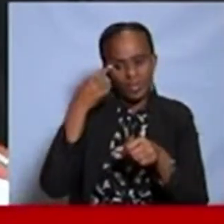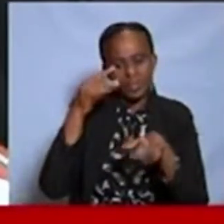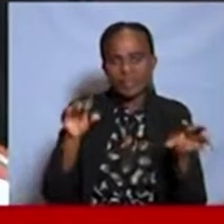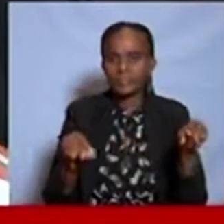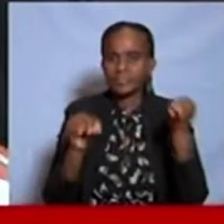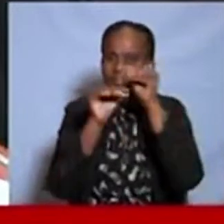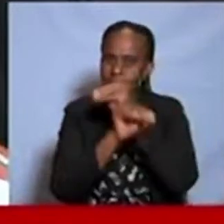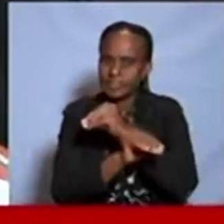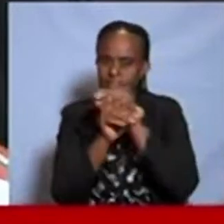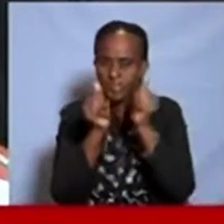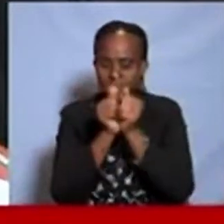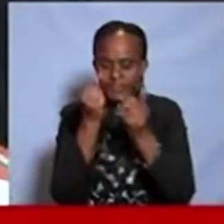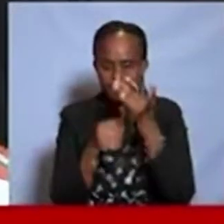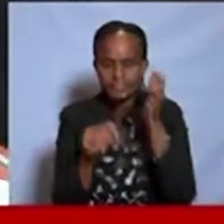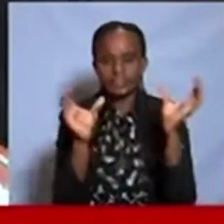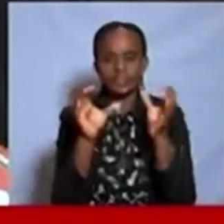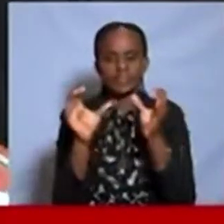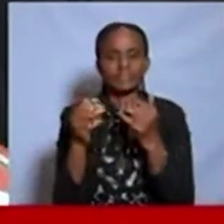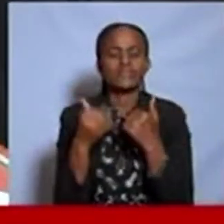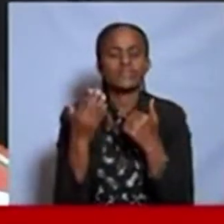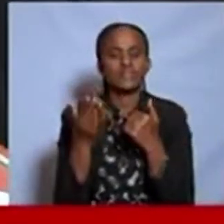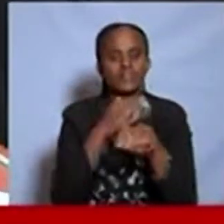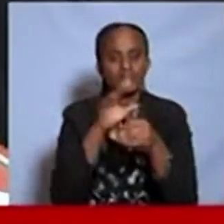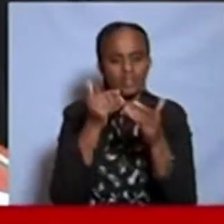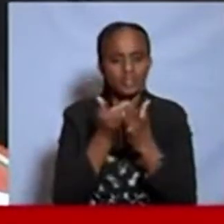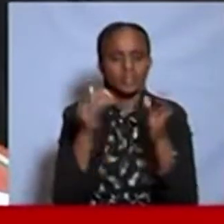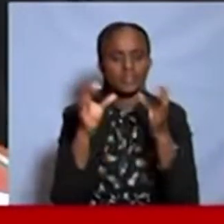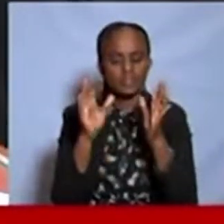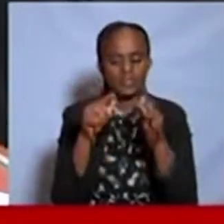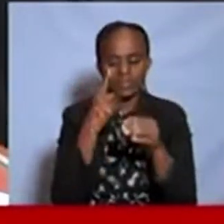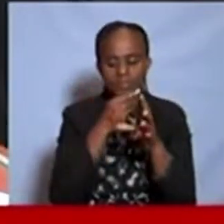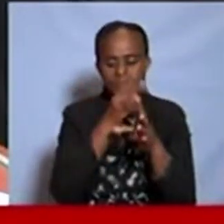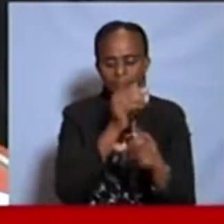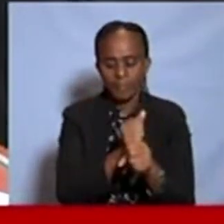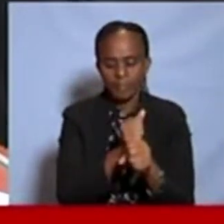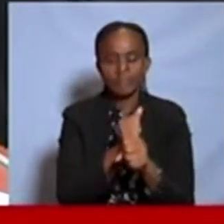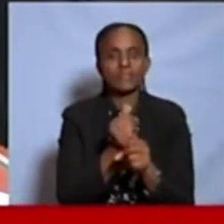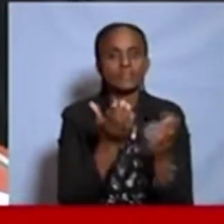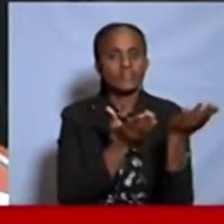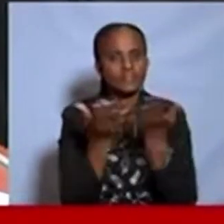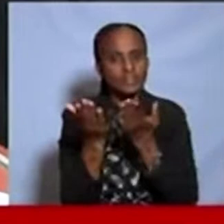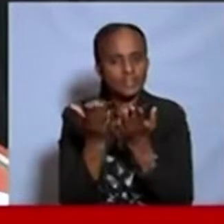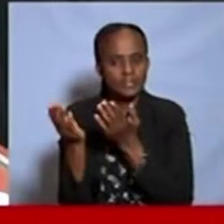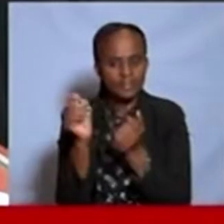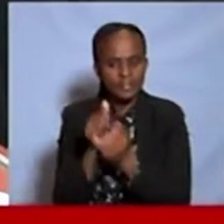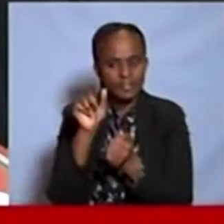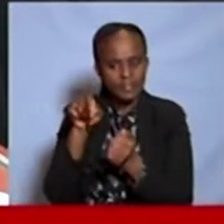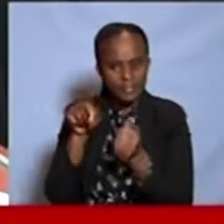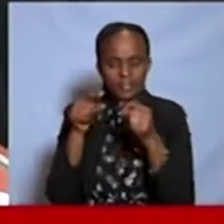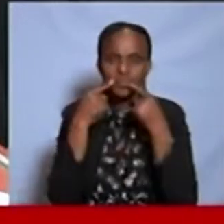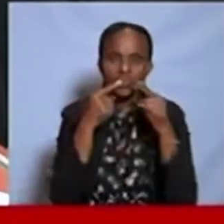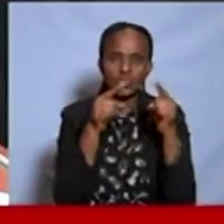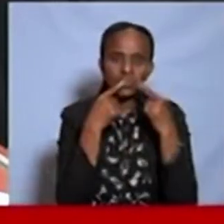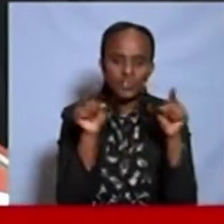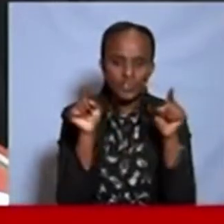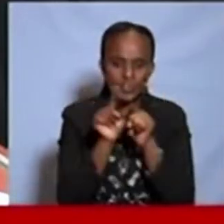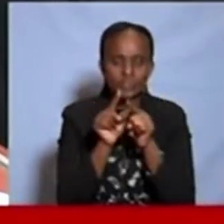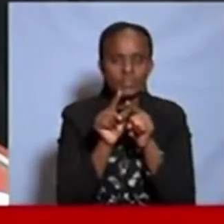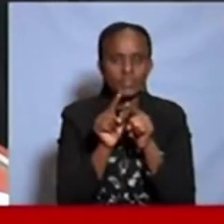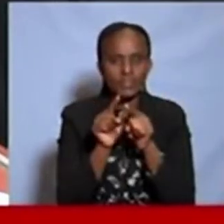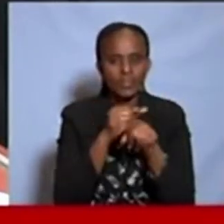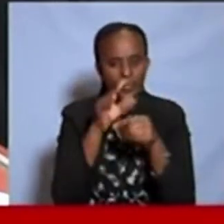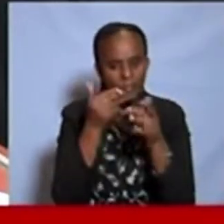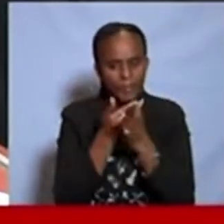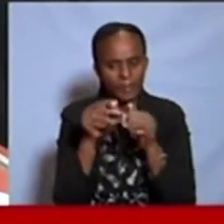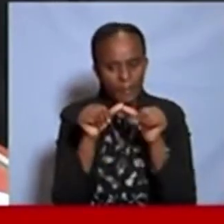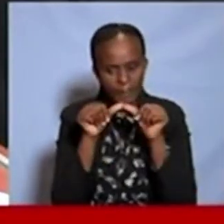what the council is owing them. All councillors that got plots were also served with demand notices, and the follow-ups are